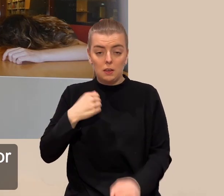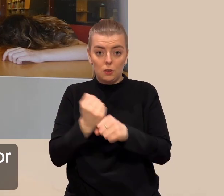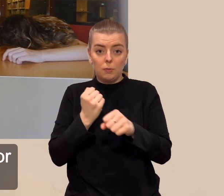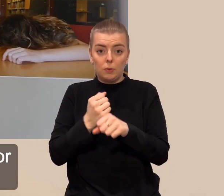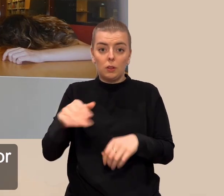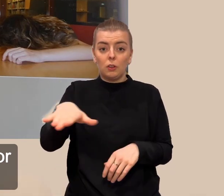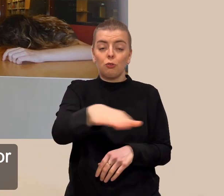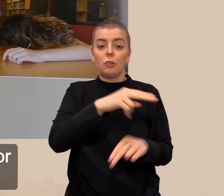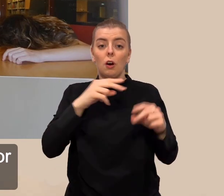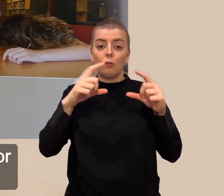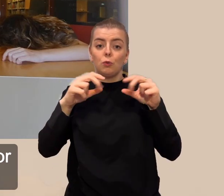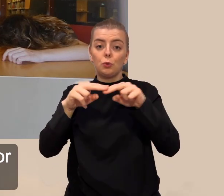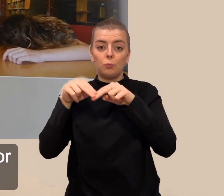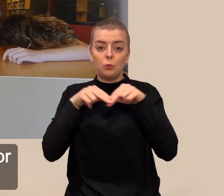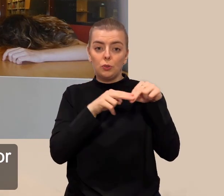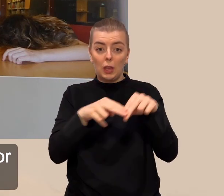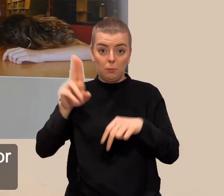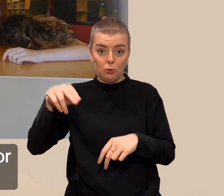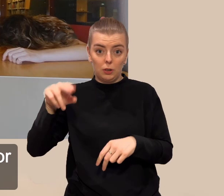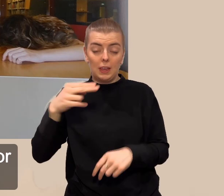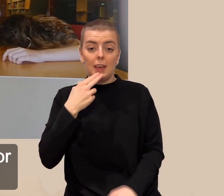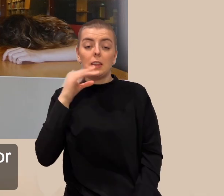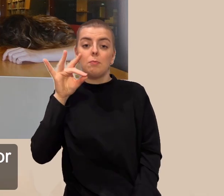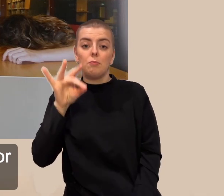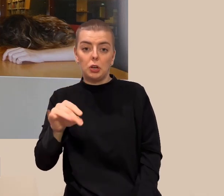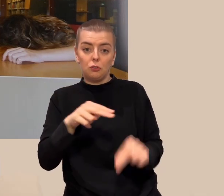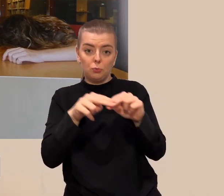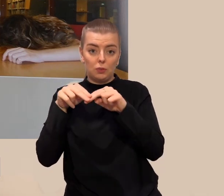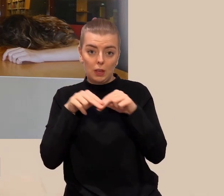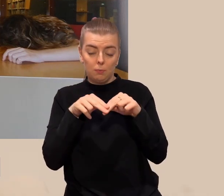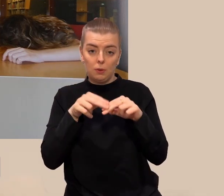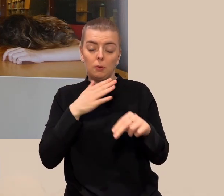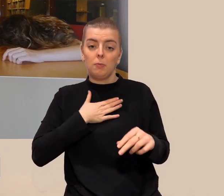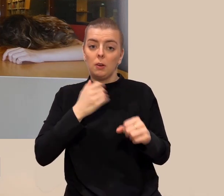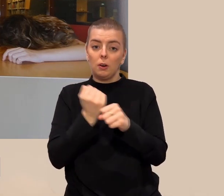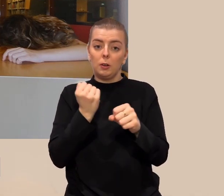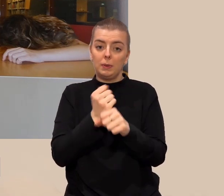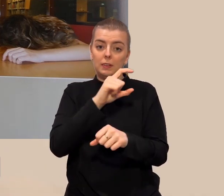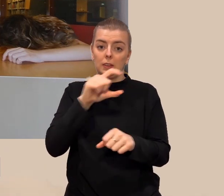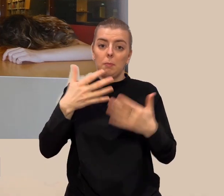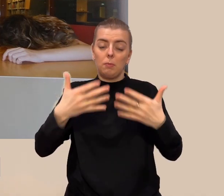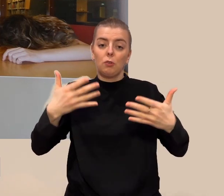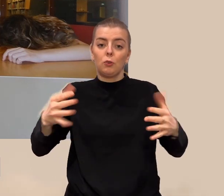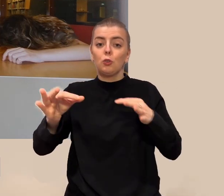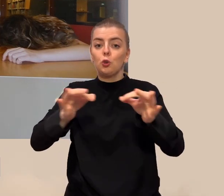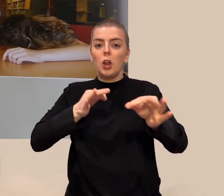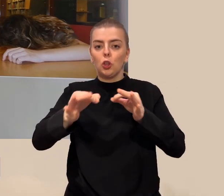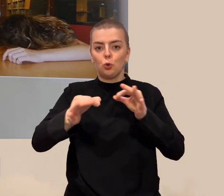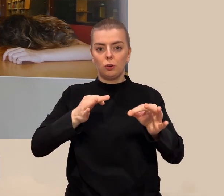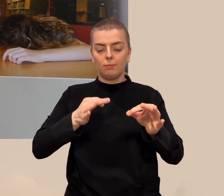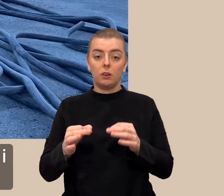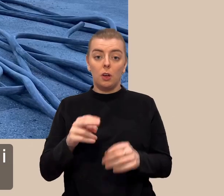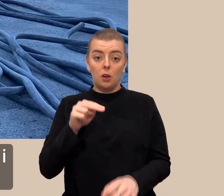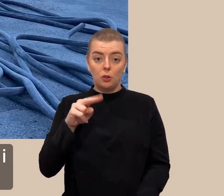and I work for the National Museum of Photography in Norway called Prøys Museum where my job title is Diversity